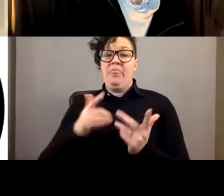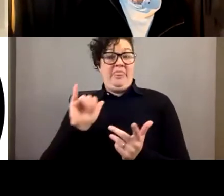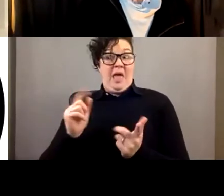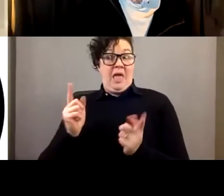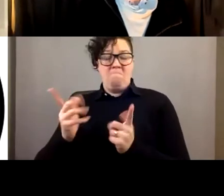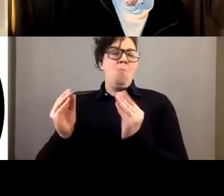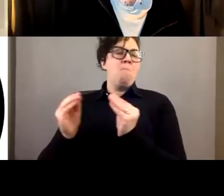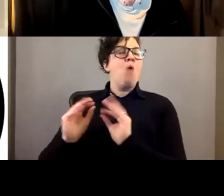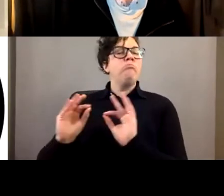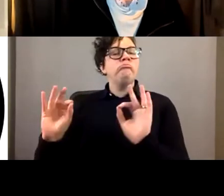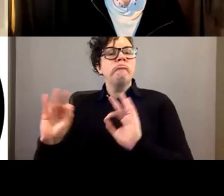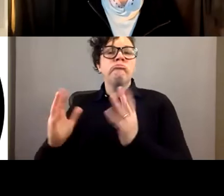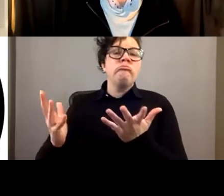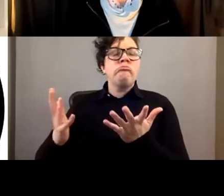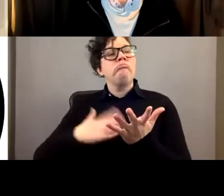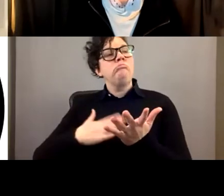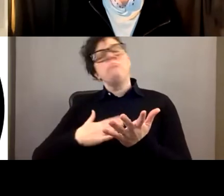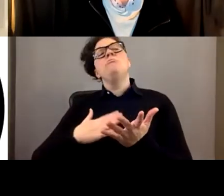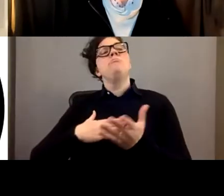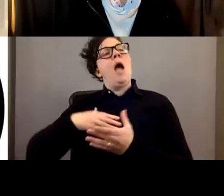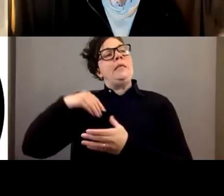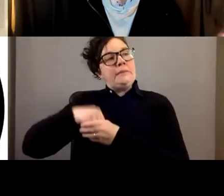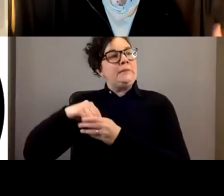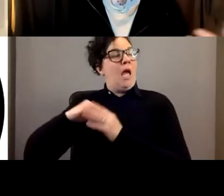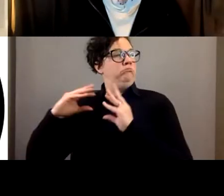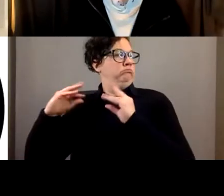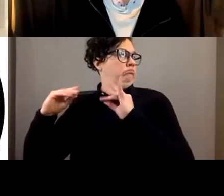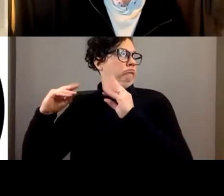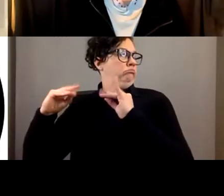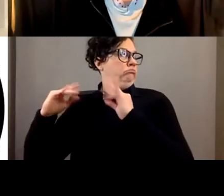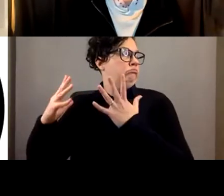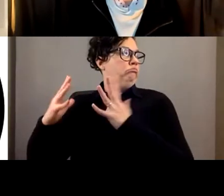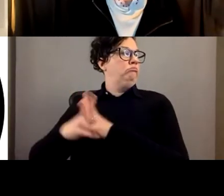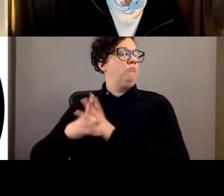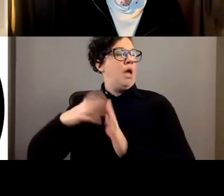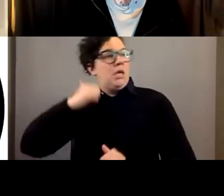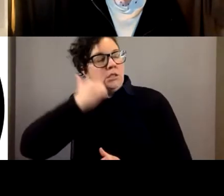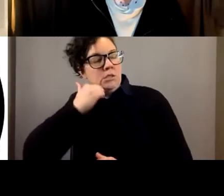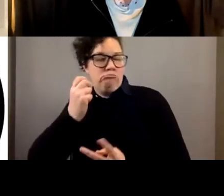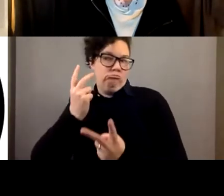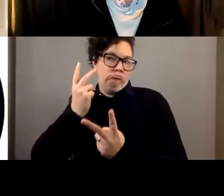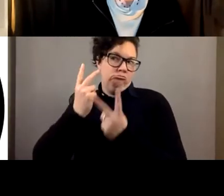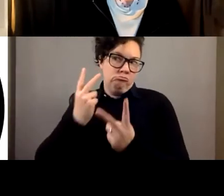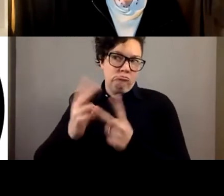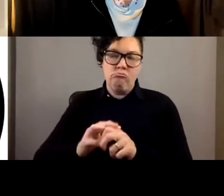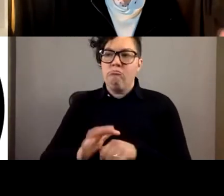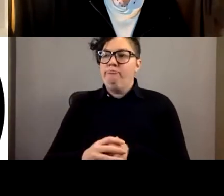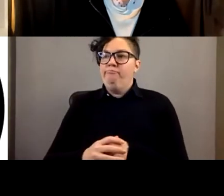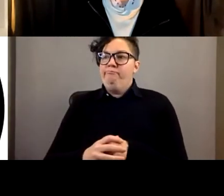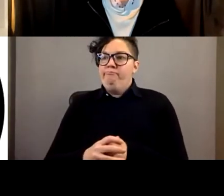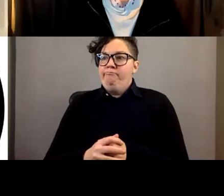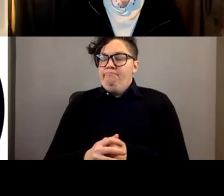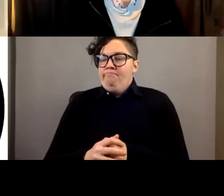which I felt as a kind of my own inner commentary on the dailiness of this, on the complicity of